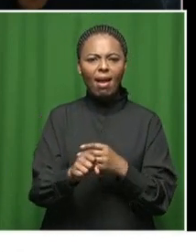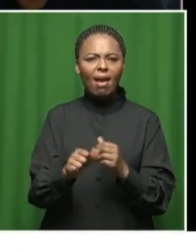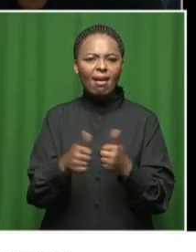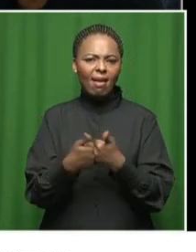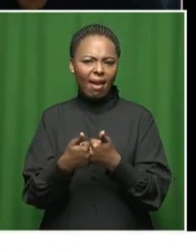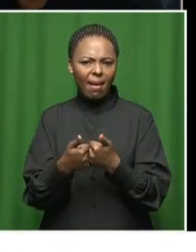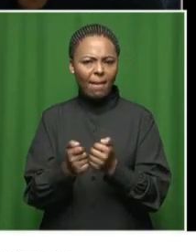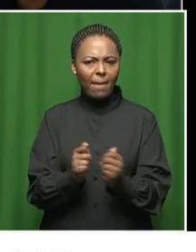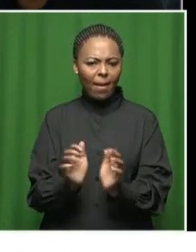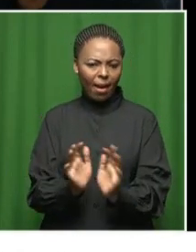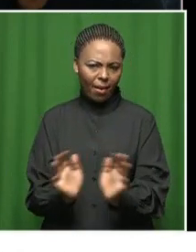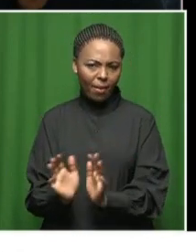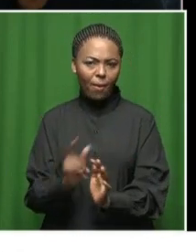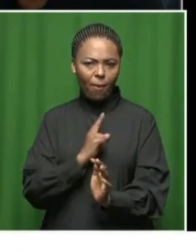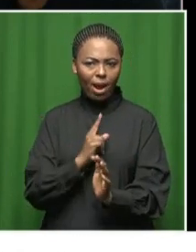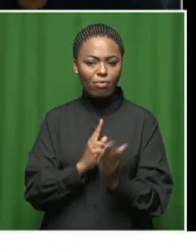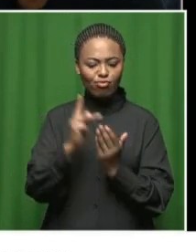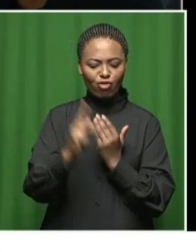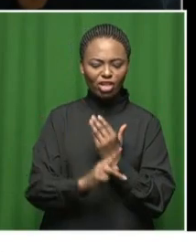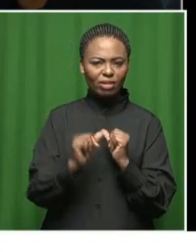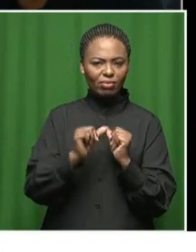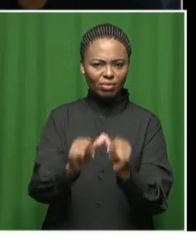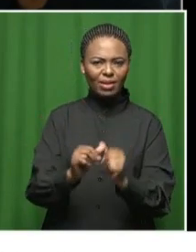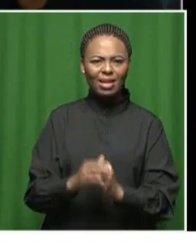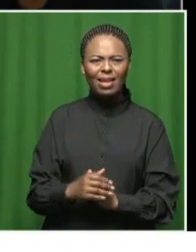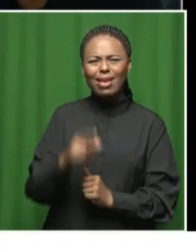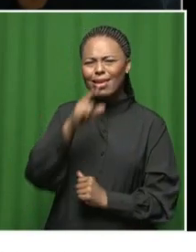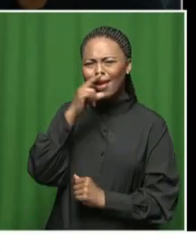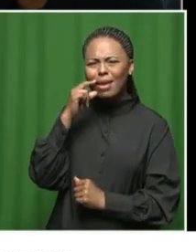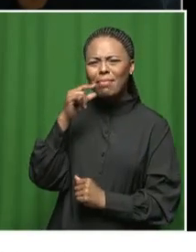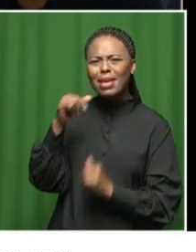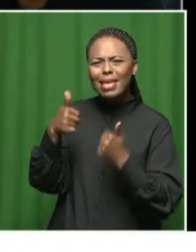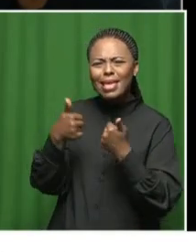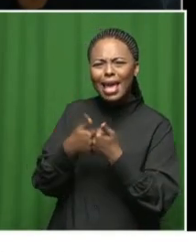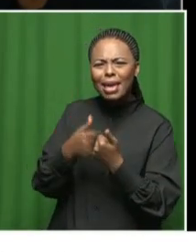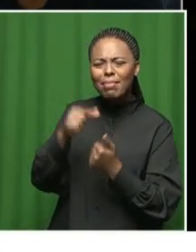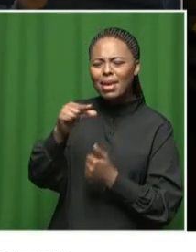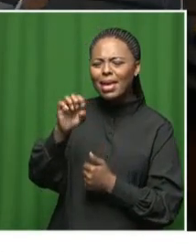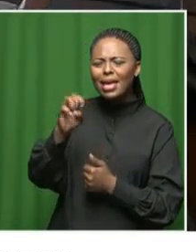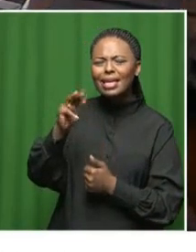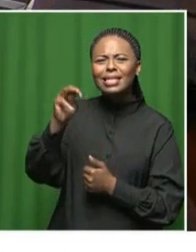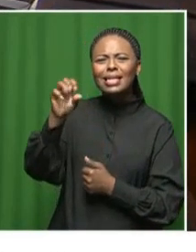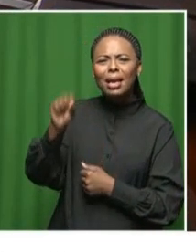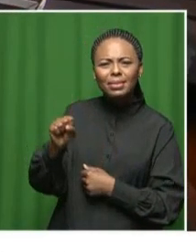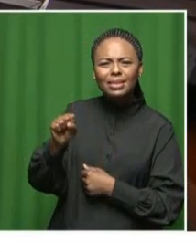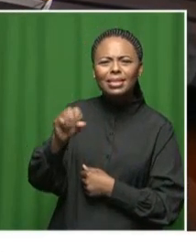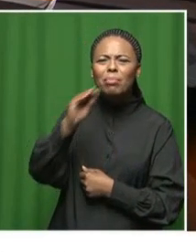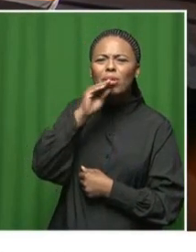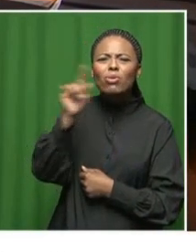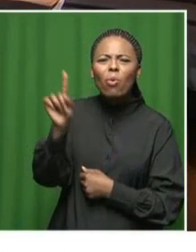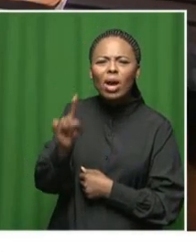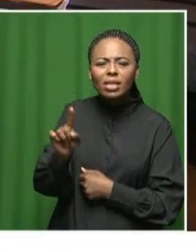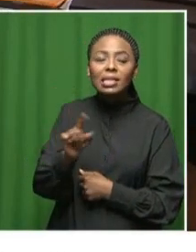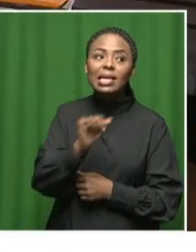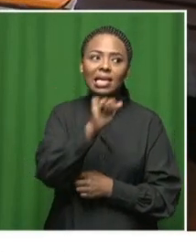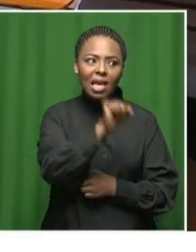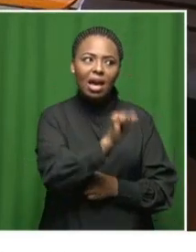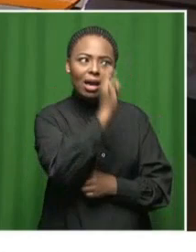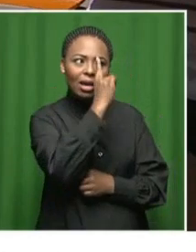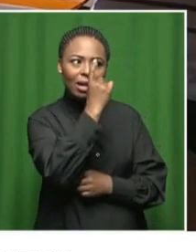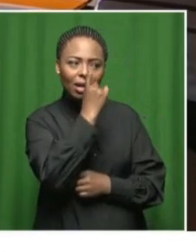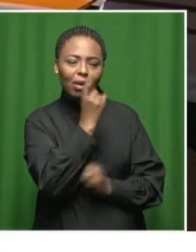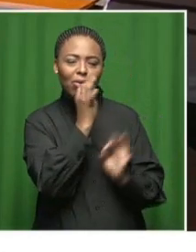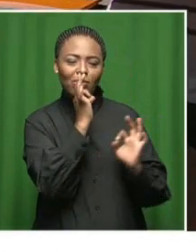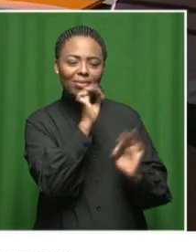still ongoing. Okay. Yes. You mentioned game jams. What are game jams? Oh yeah, that's a very good question. I always explain it to people